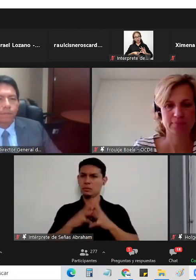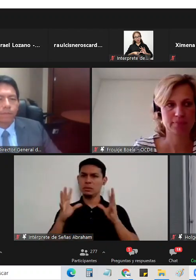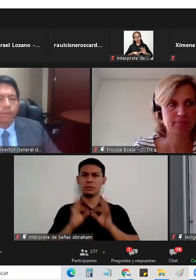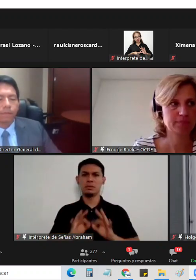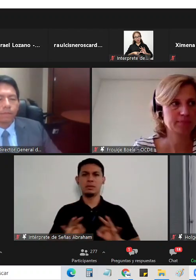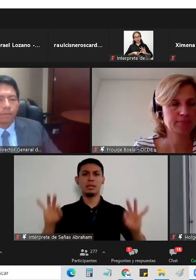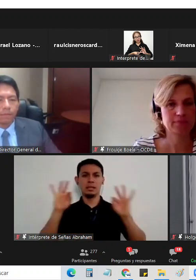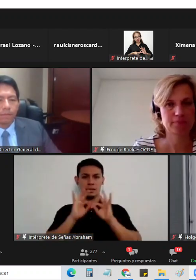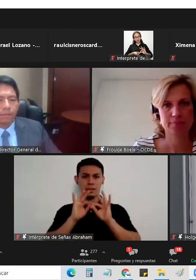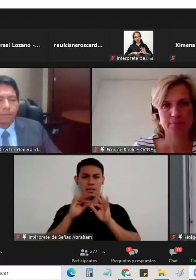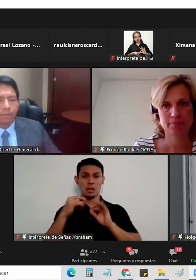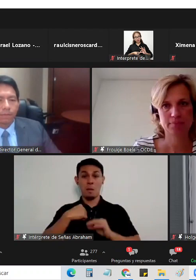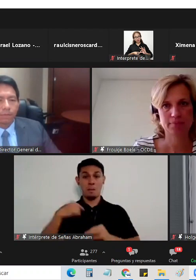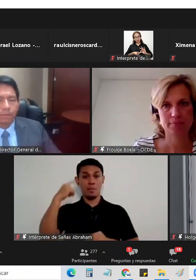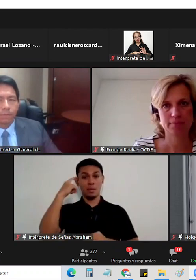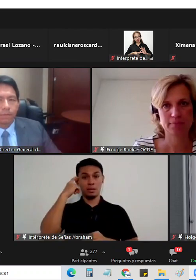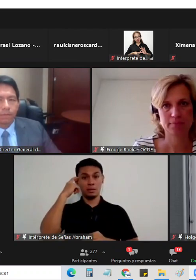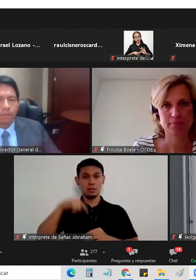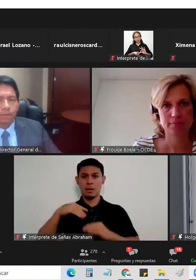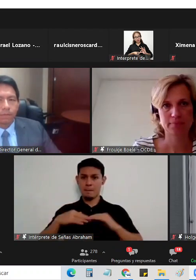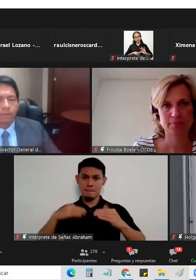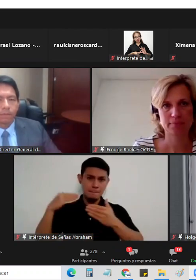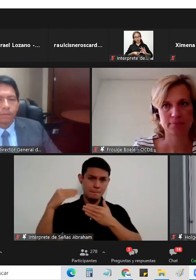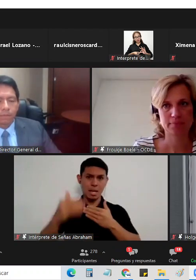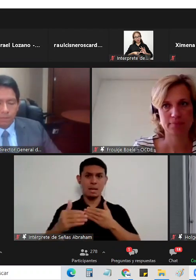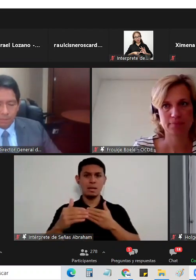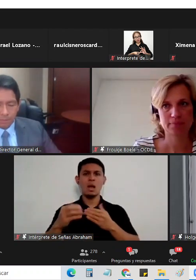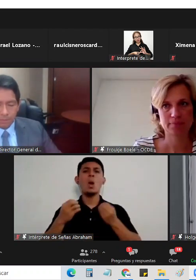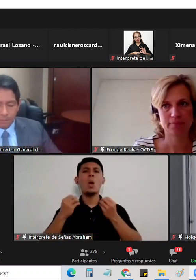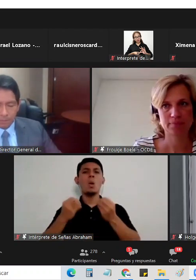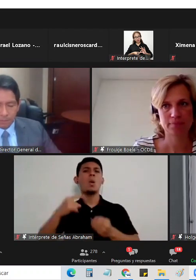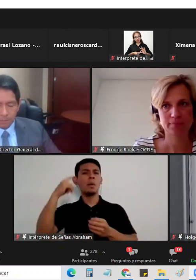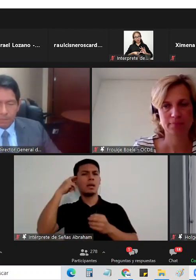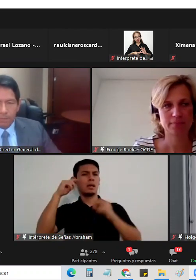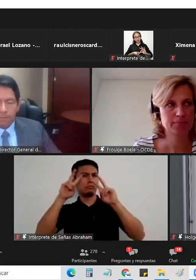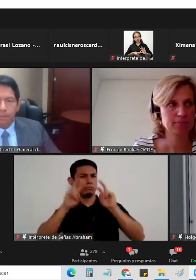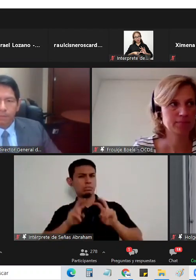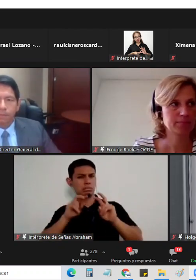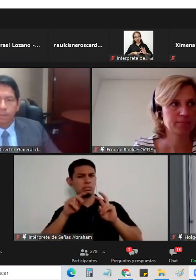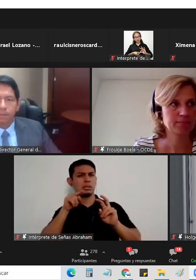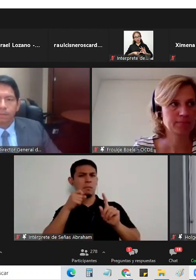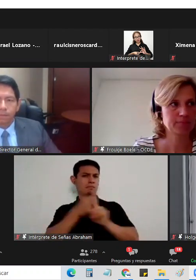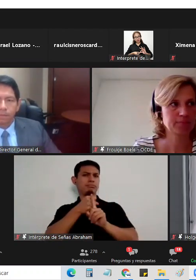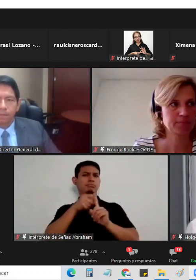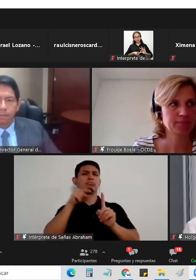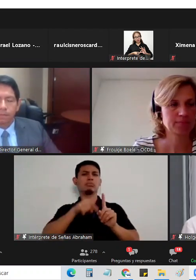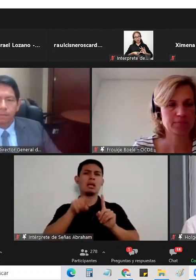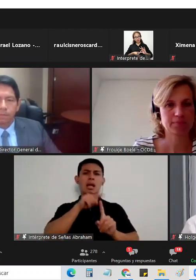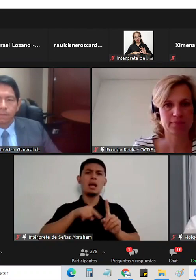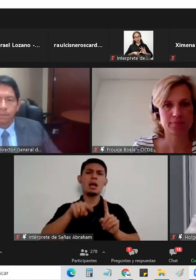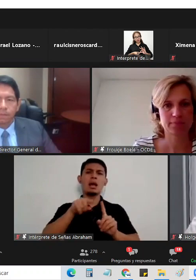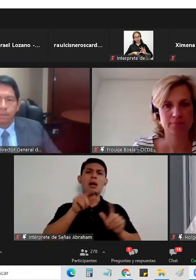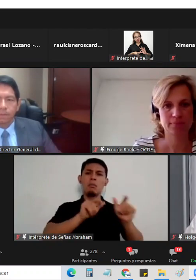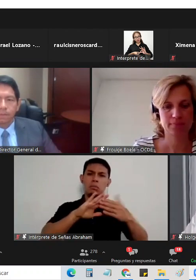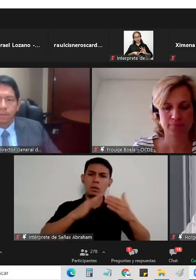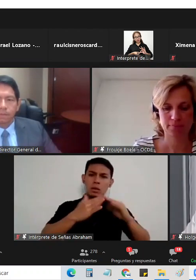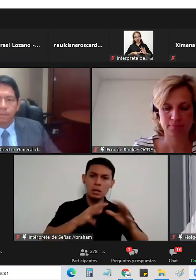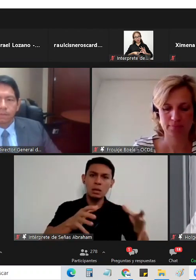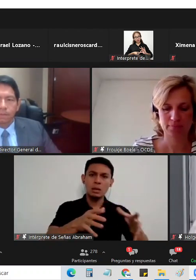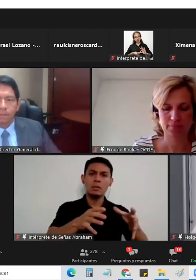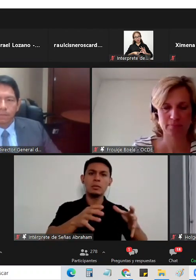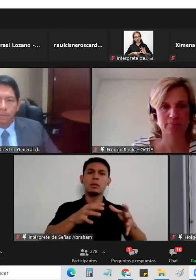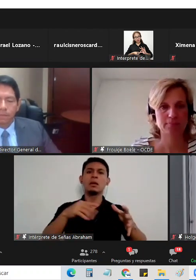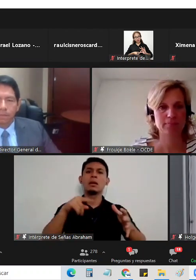the um sector guides is also important and i think we need to take it a little bit step forward what are the impact assessments of these